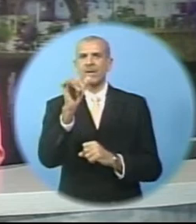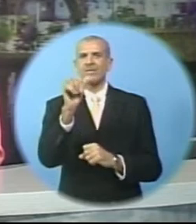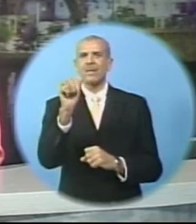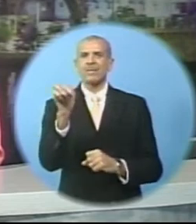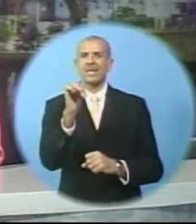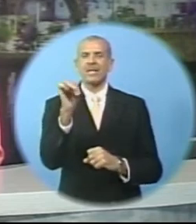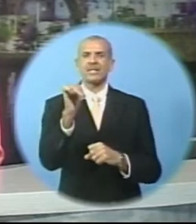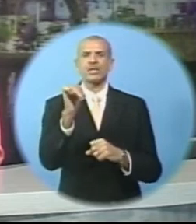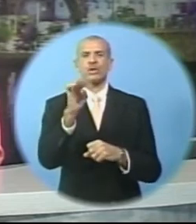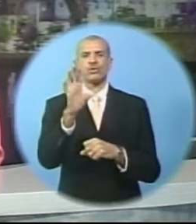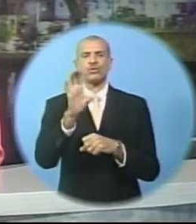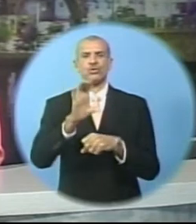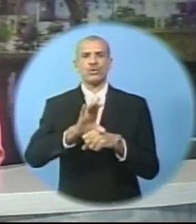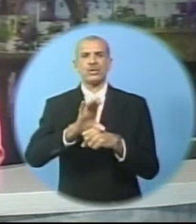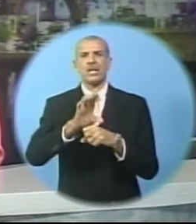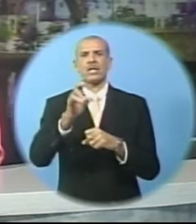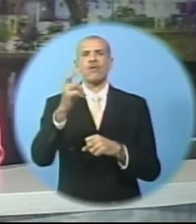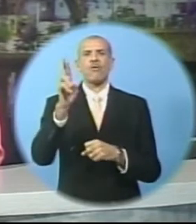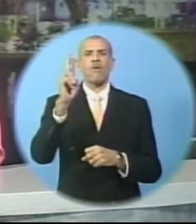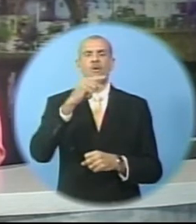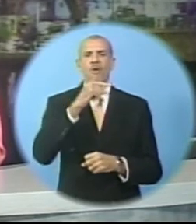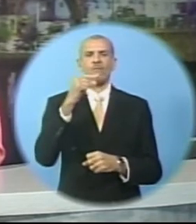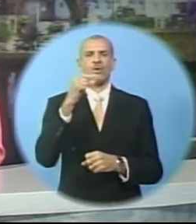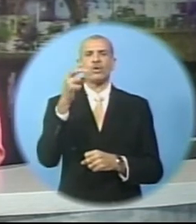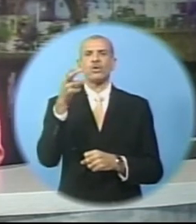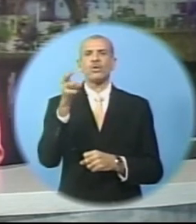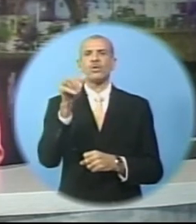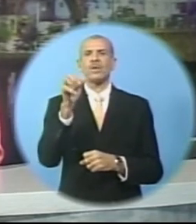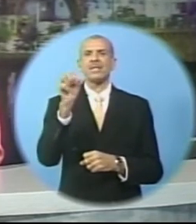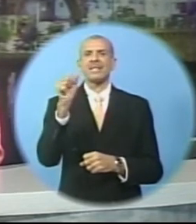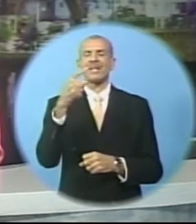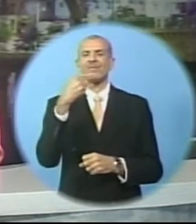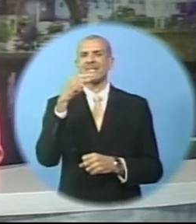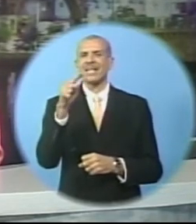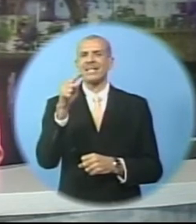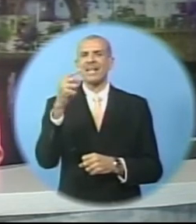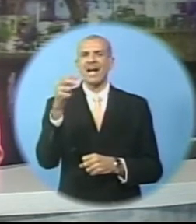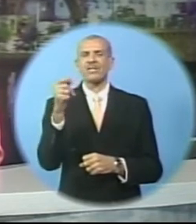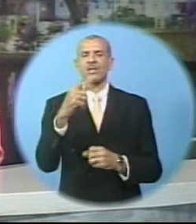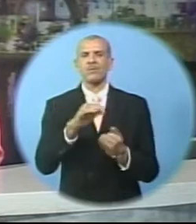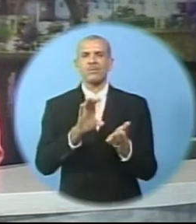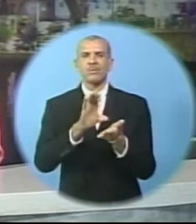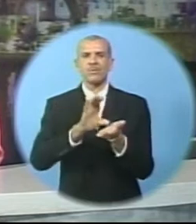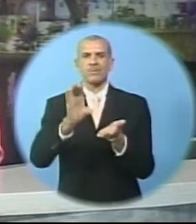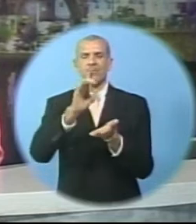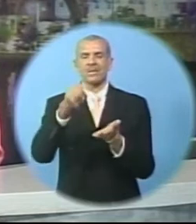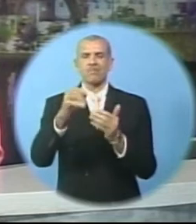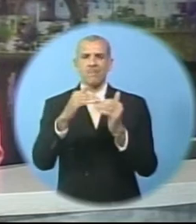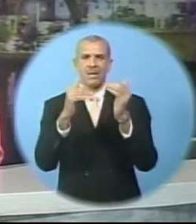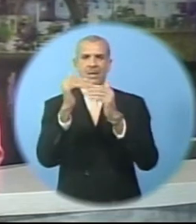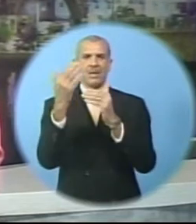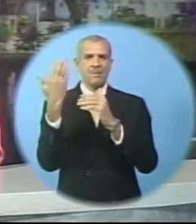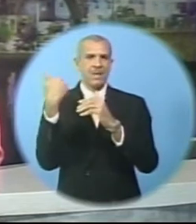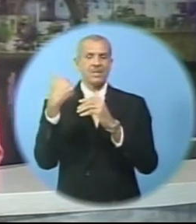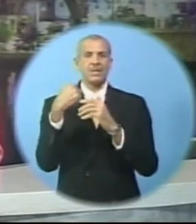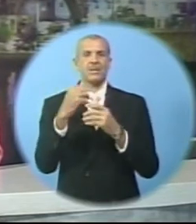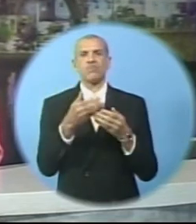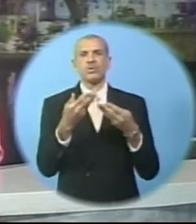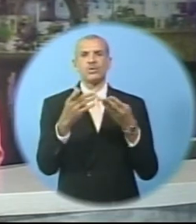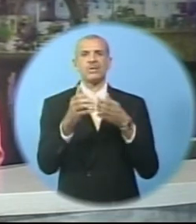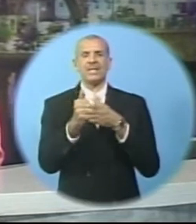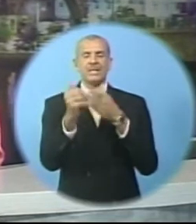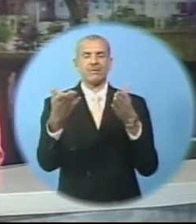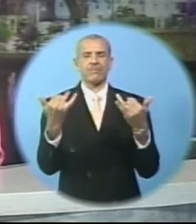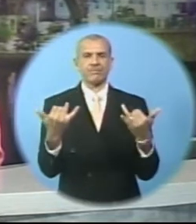Matthias Anglican Church, Reverend Hugh Sandiford, says Harrison College must build on its past successes to produce leaders for the